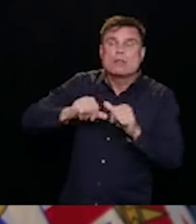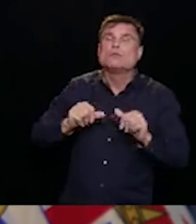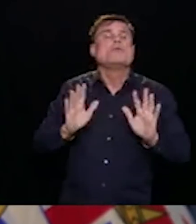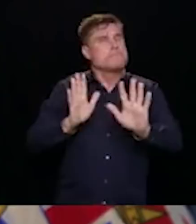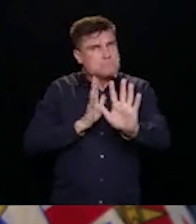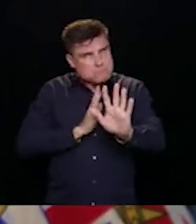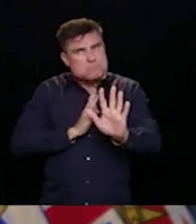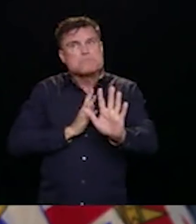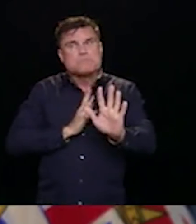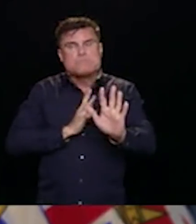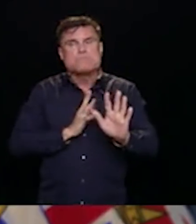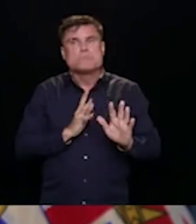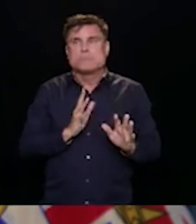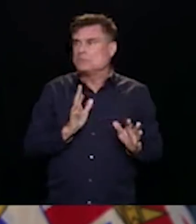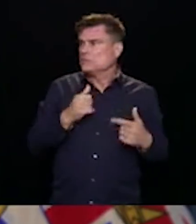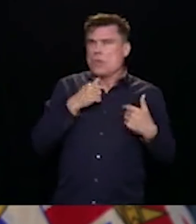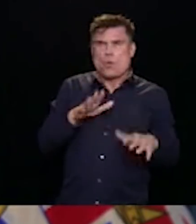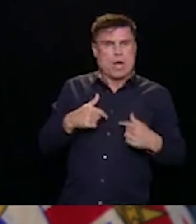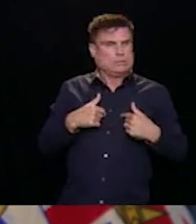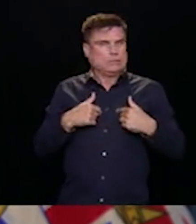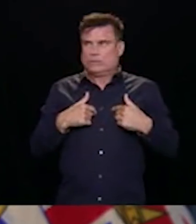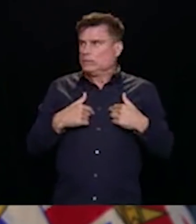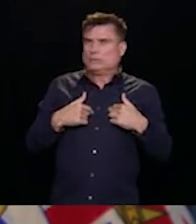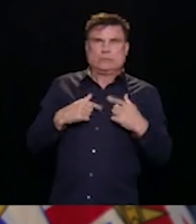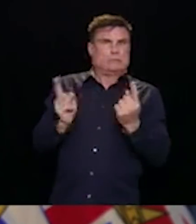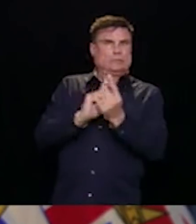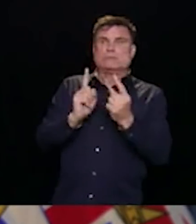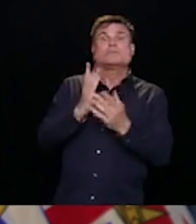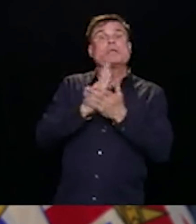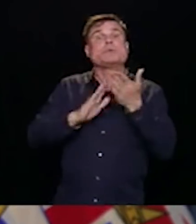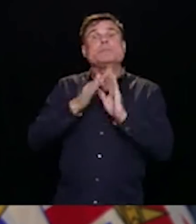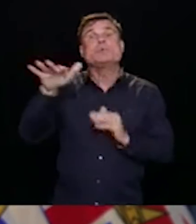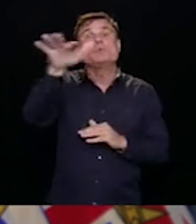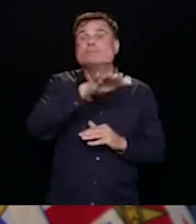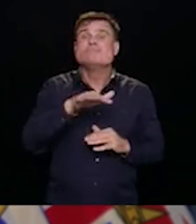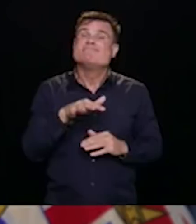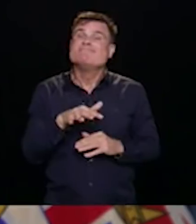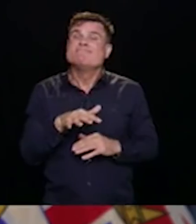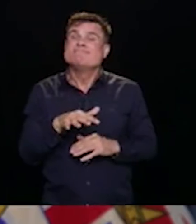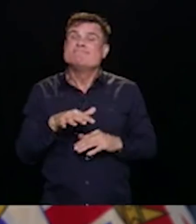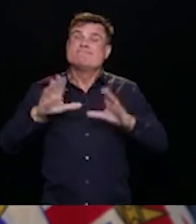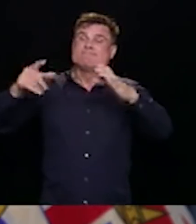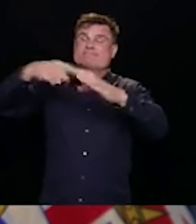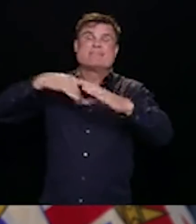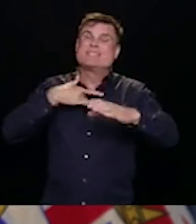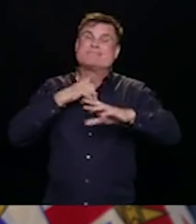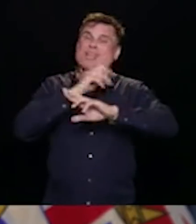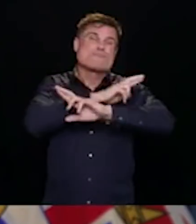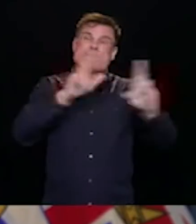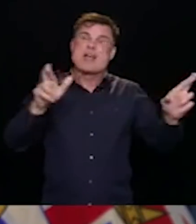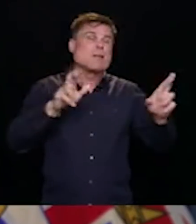from COVID-19. And some communities may decide that they are not yet ready to receive visitors. We need to